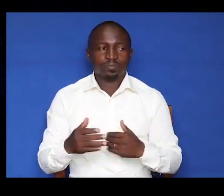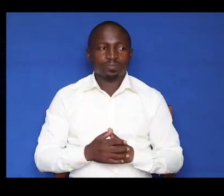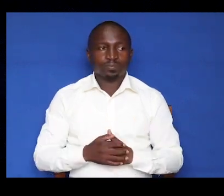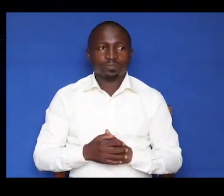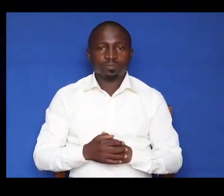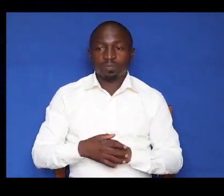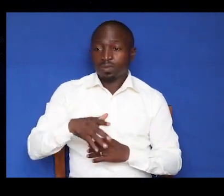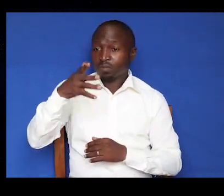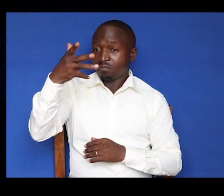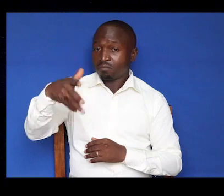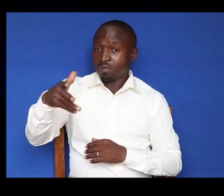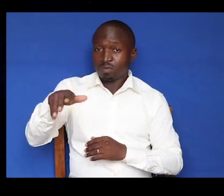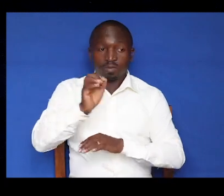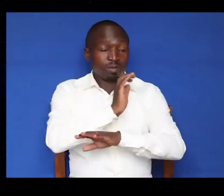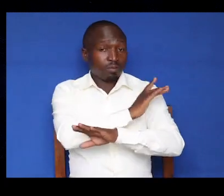oceanic water